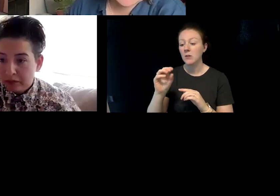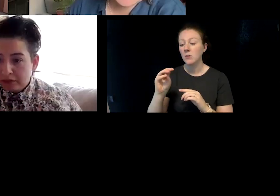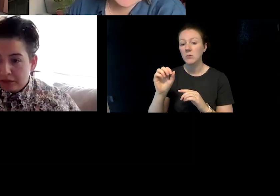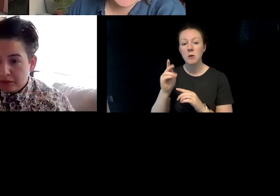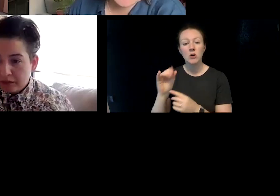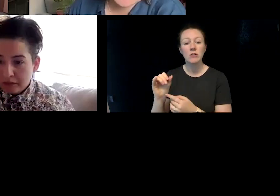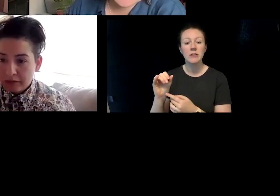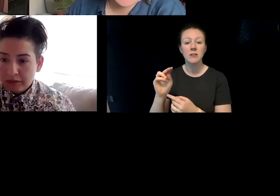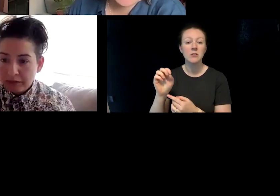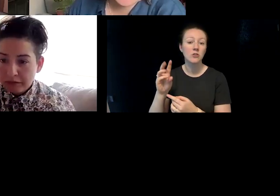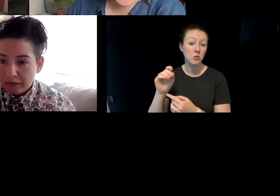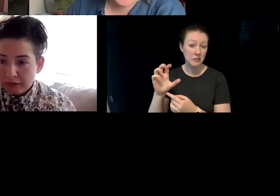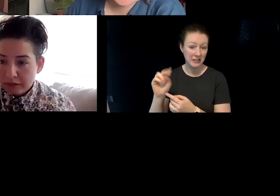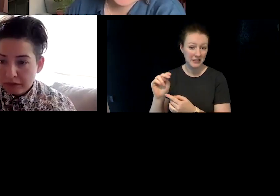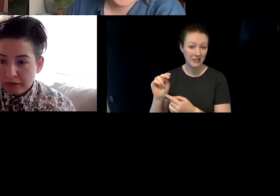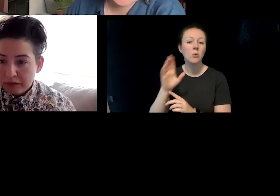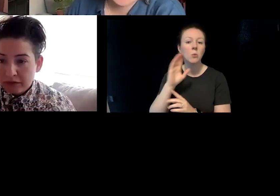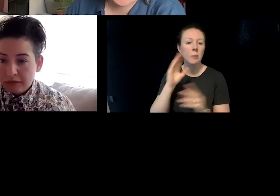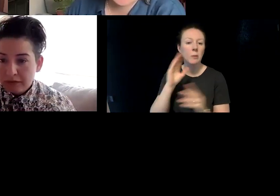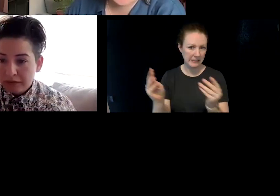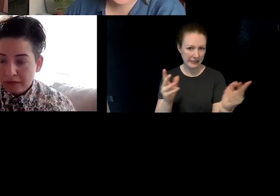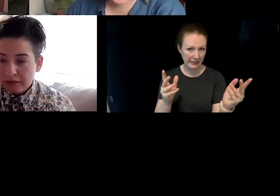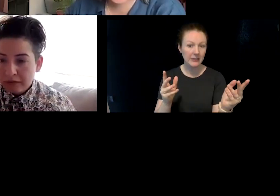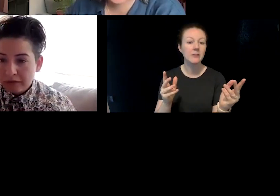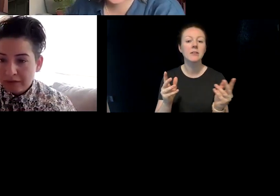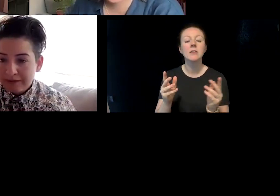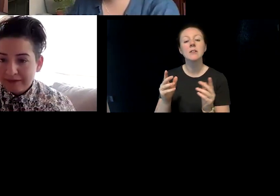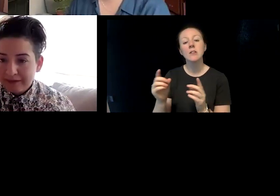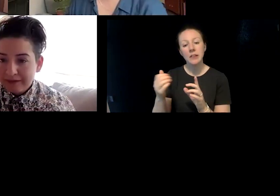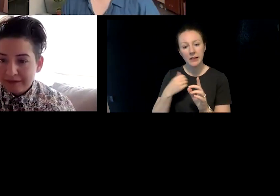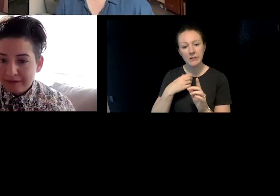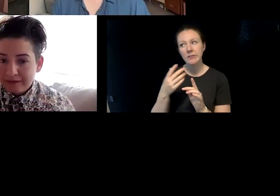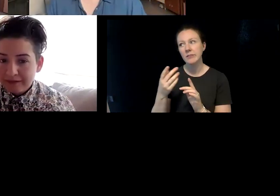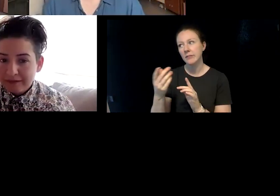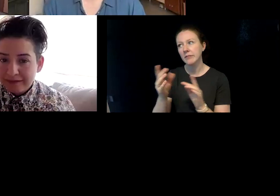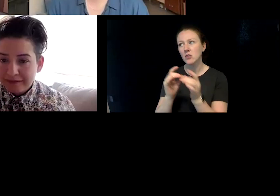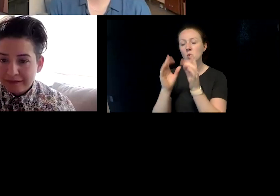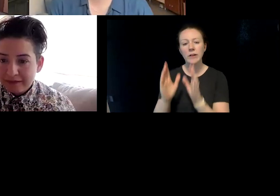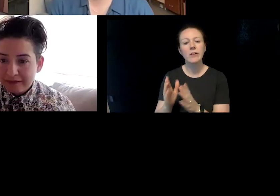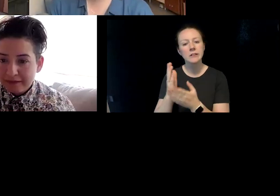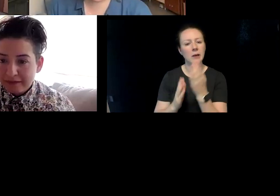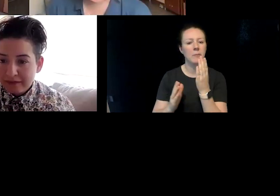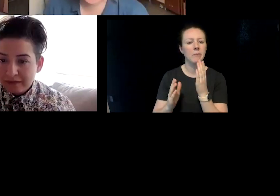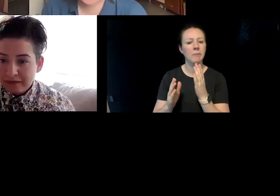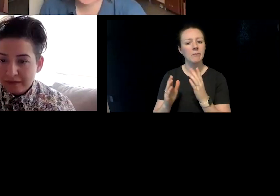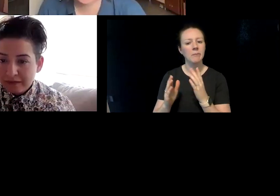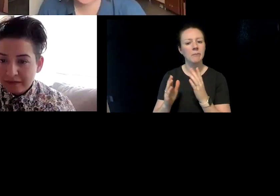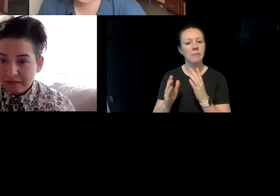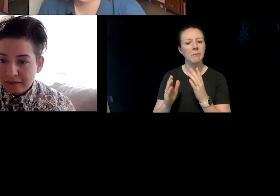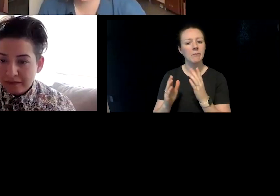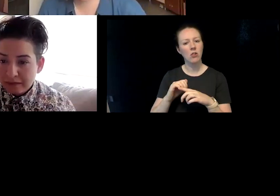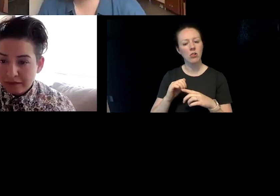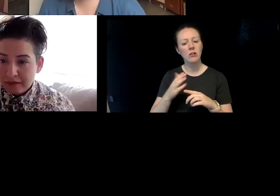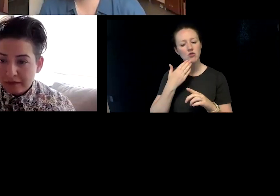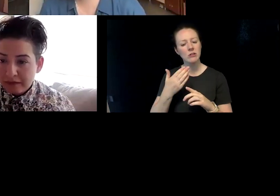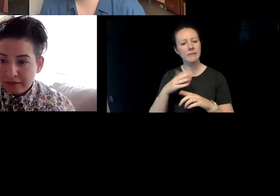more through the lens of we have an intimacy coordinator and some very practical things around working in the room. And